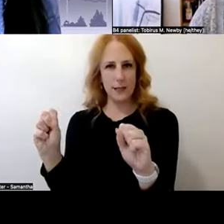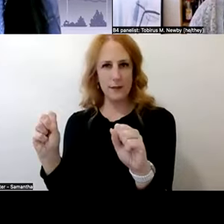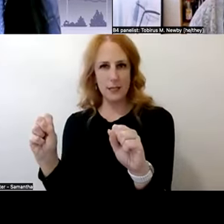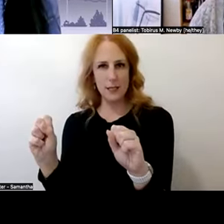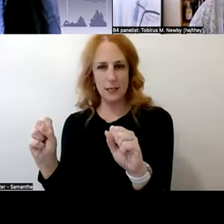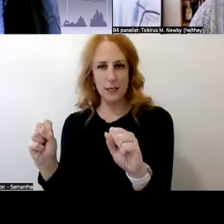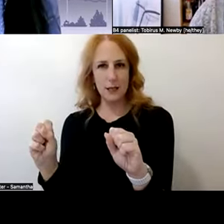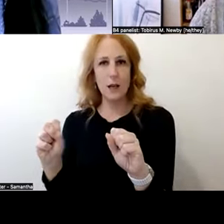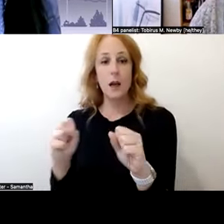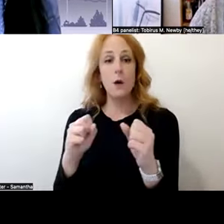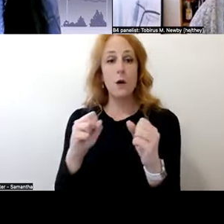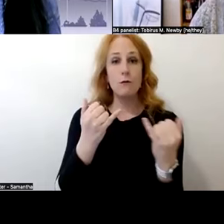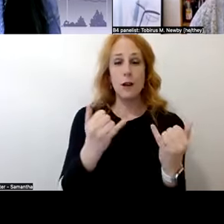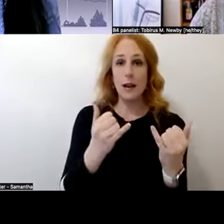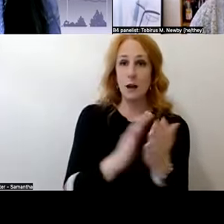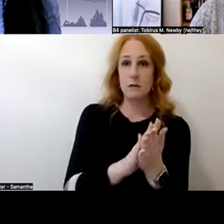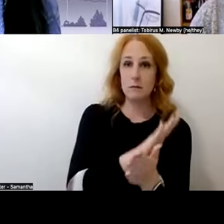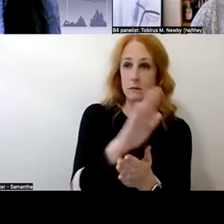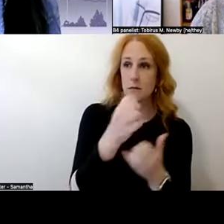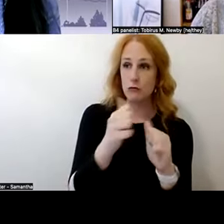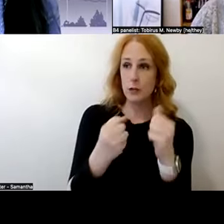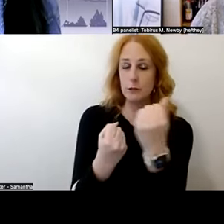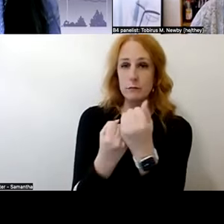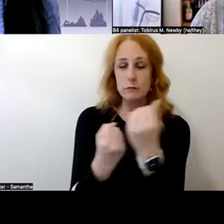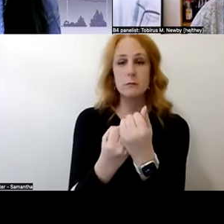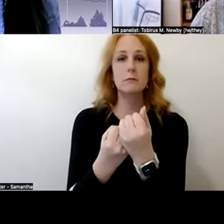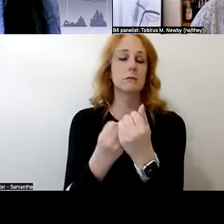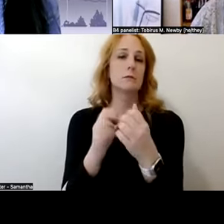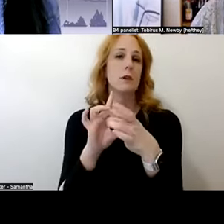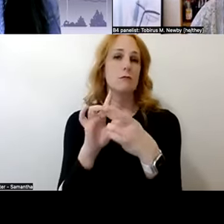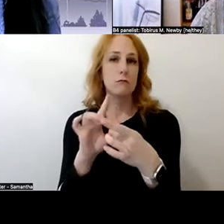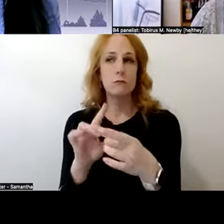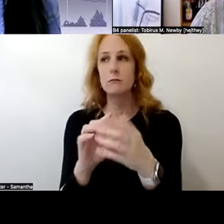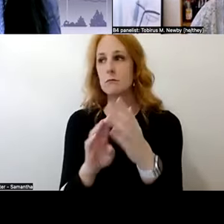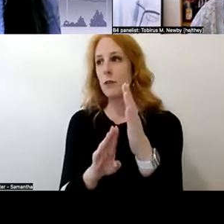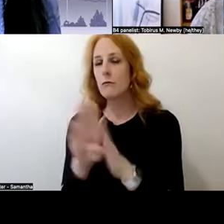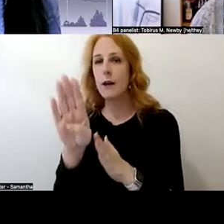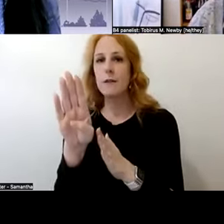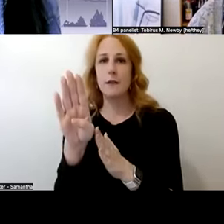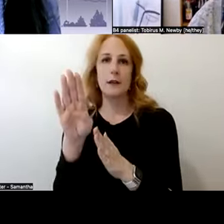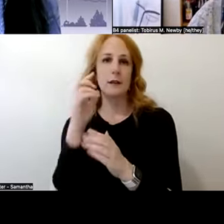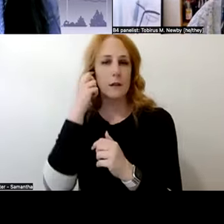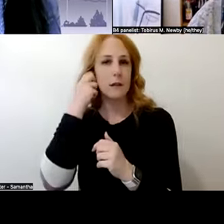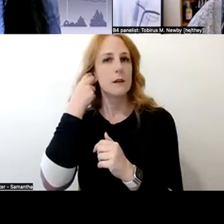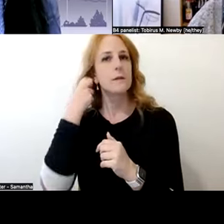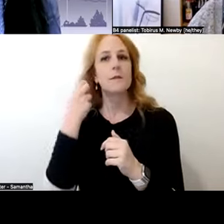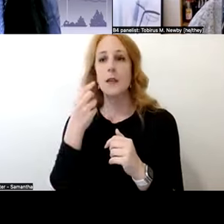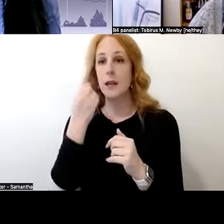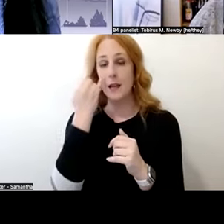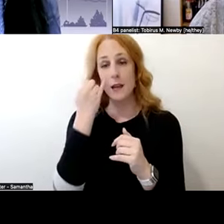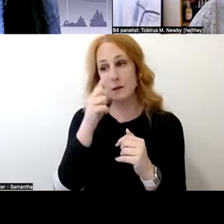to fostering a campus community of belonging and thriving. And Tobirus, if you can share a little bit